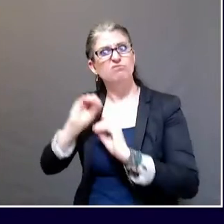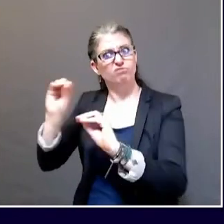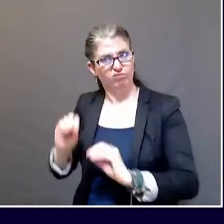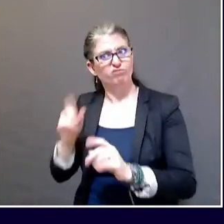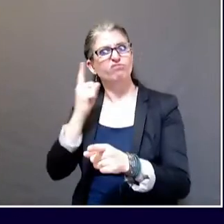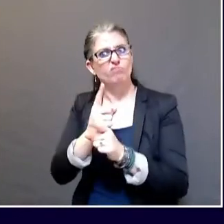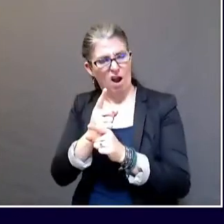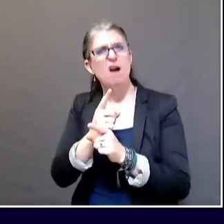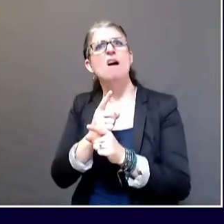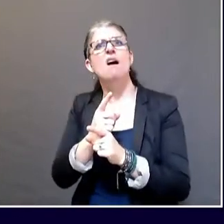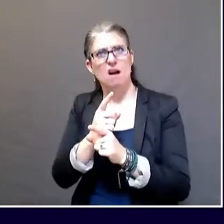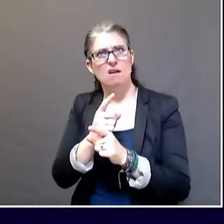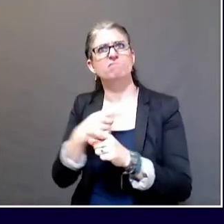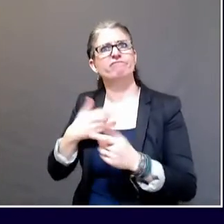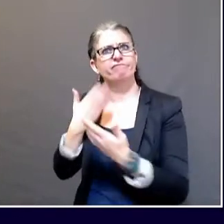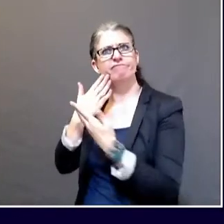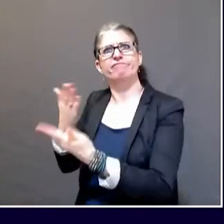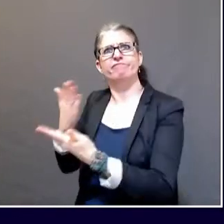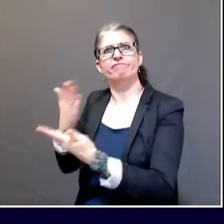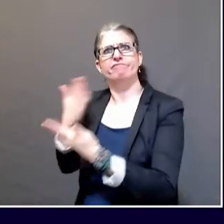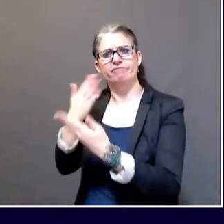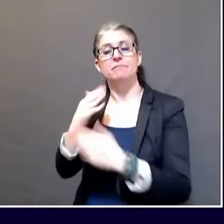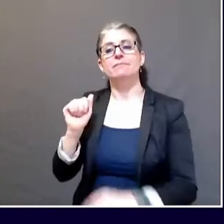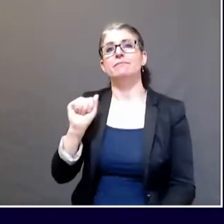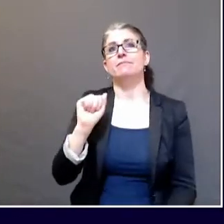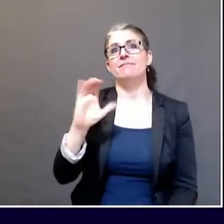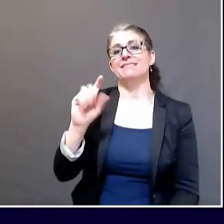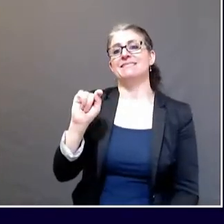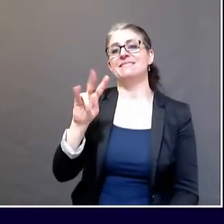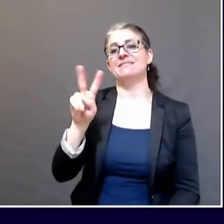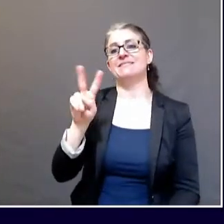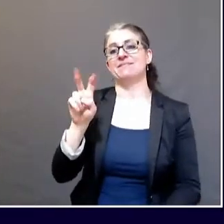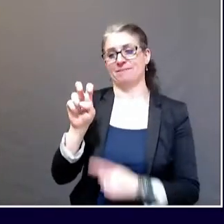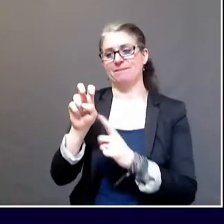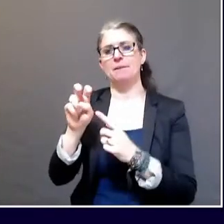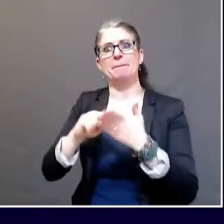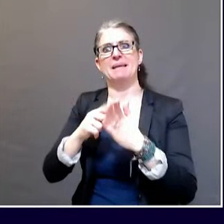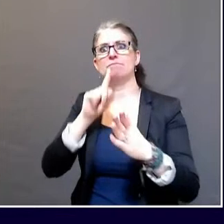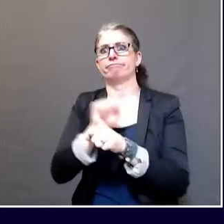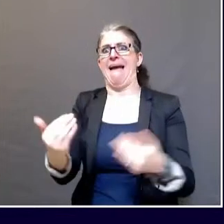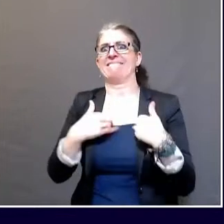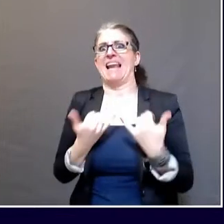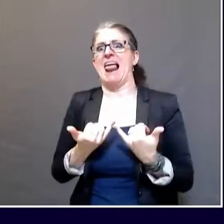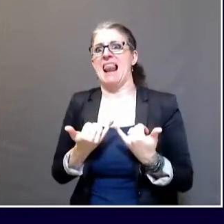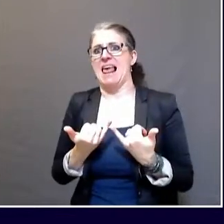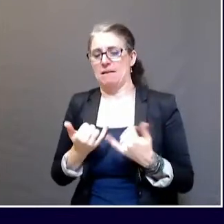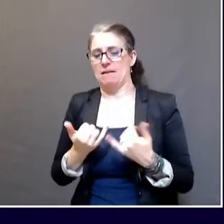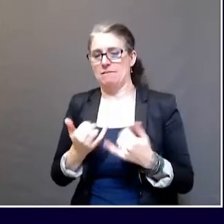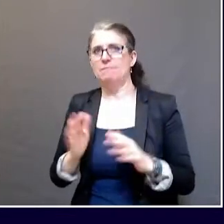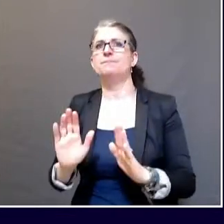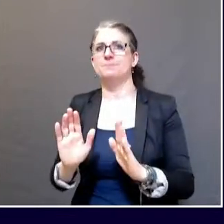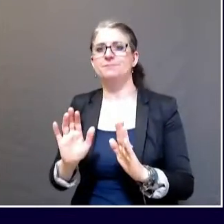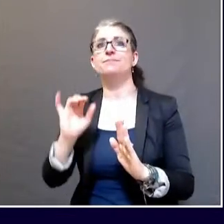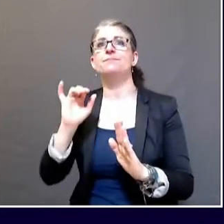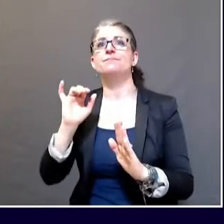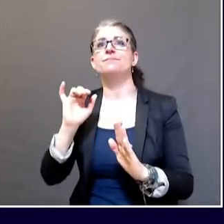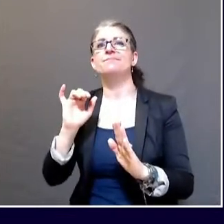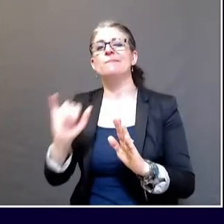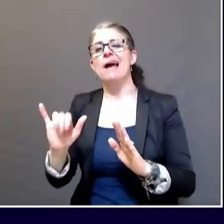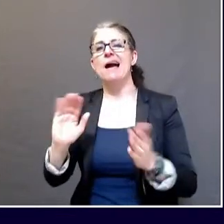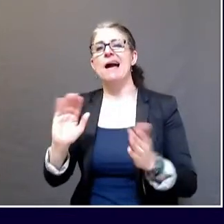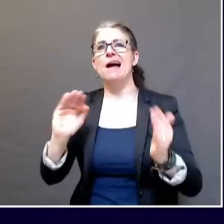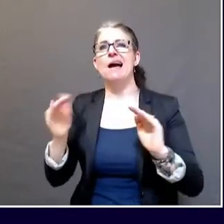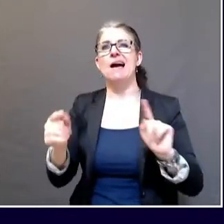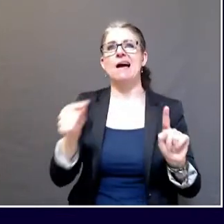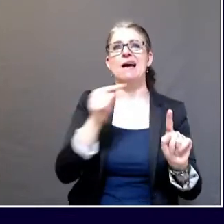and I mentioned this a few weeks ago, it's not a term that is in use really when we think about COVID that much. For